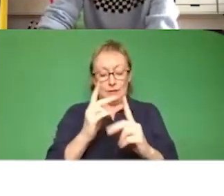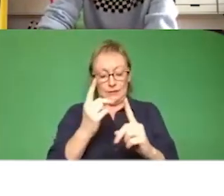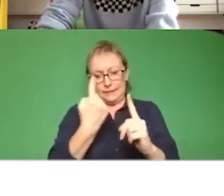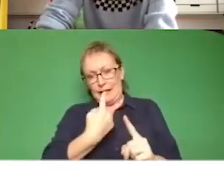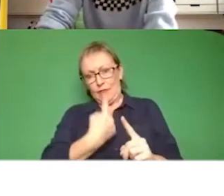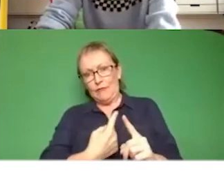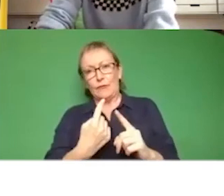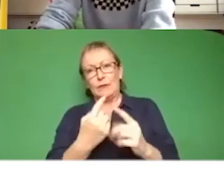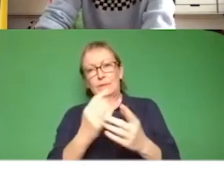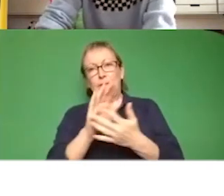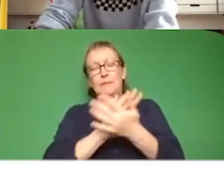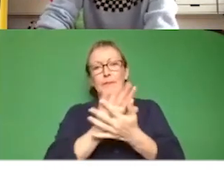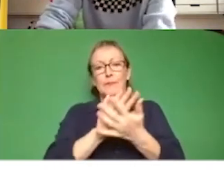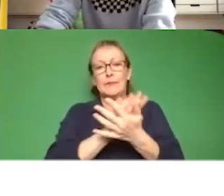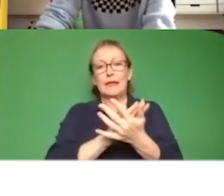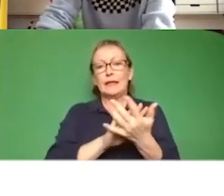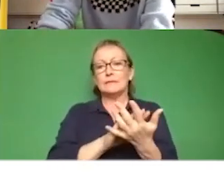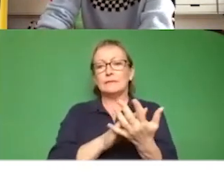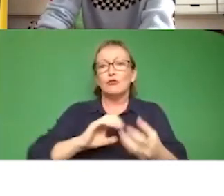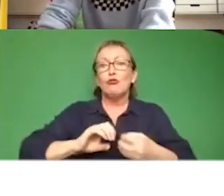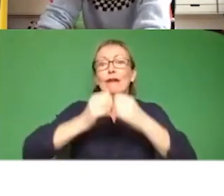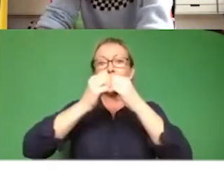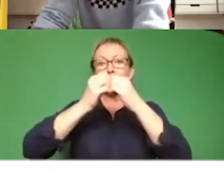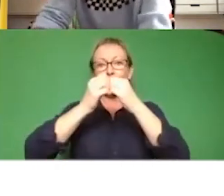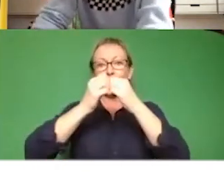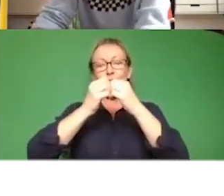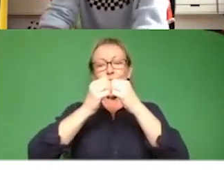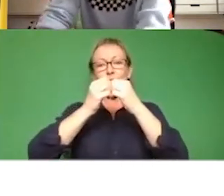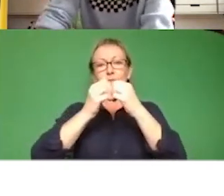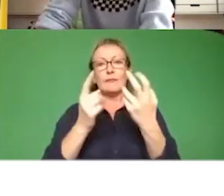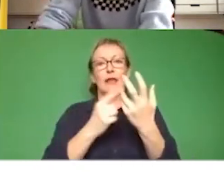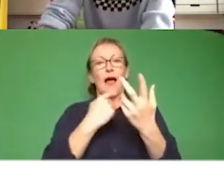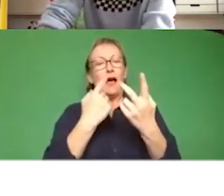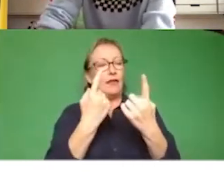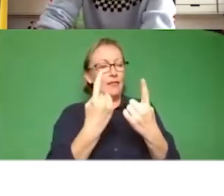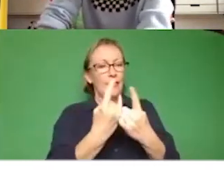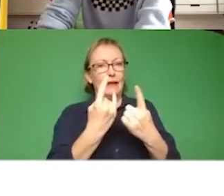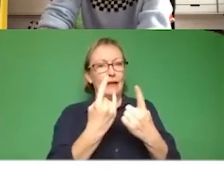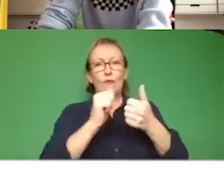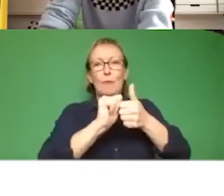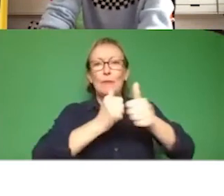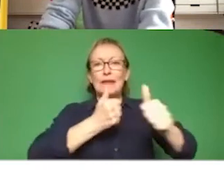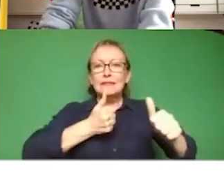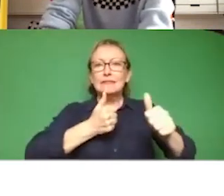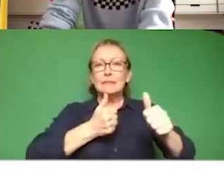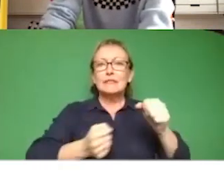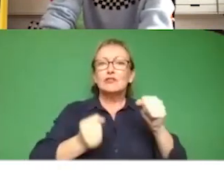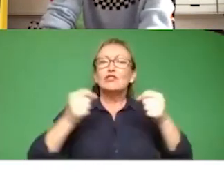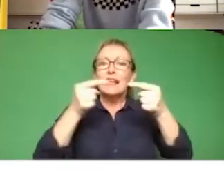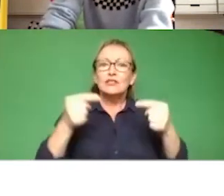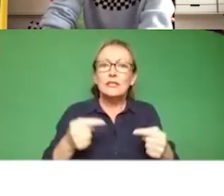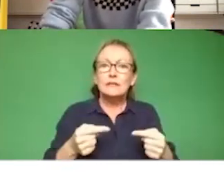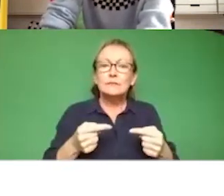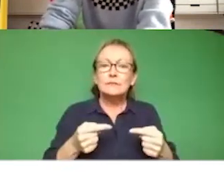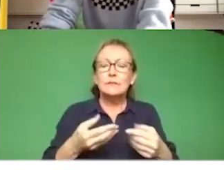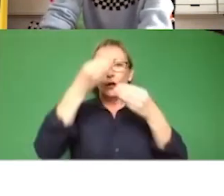then that's the lovely creative part of it. The other side of business has been a bit more challenging, learning how